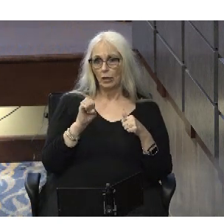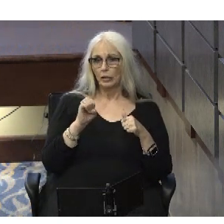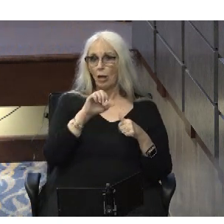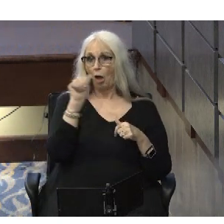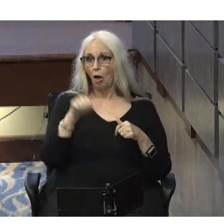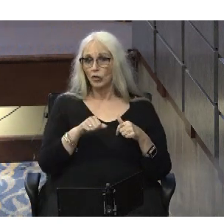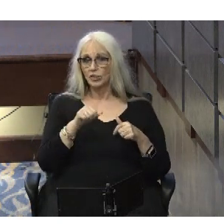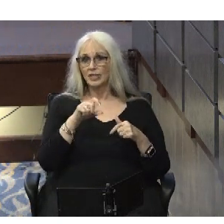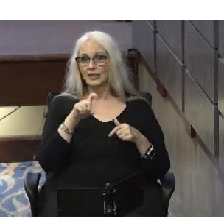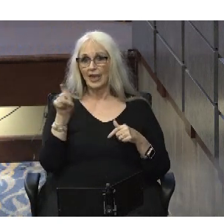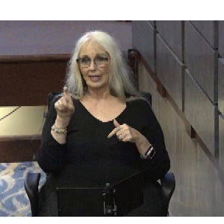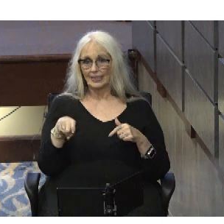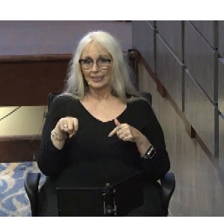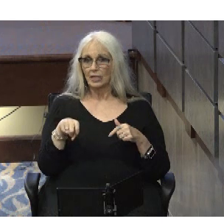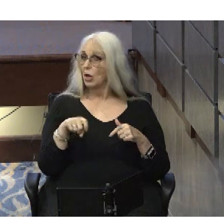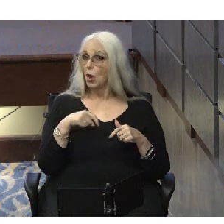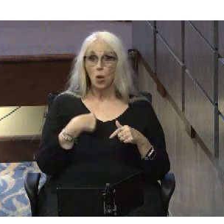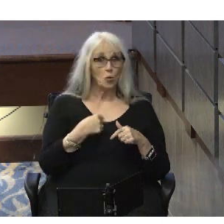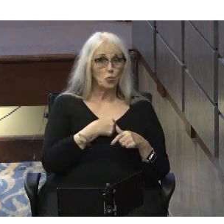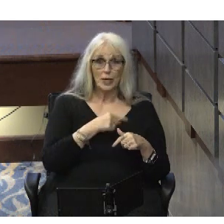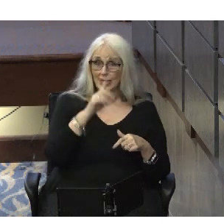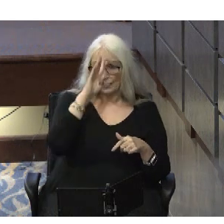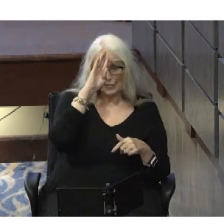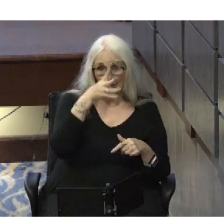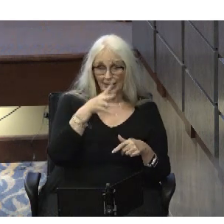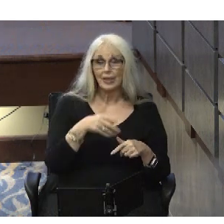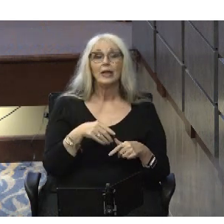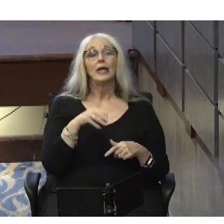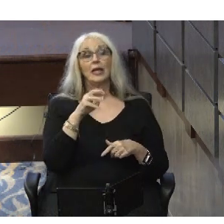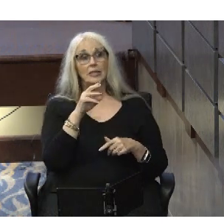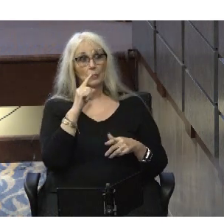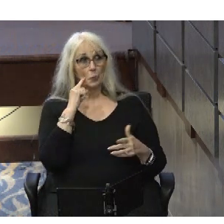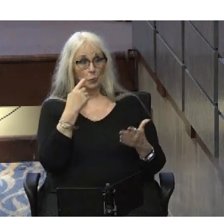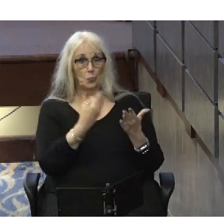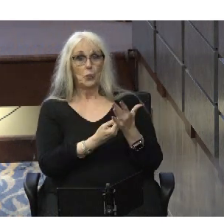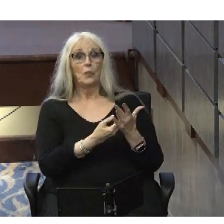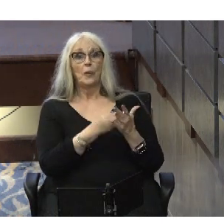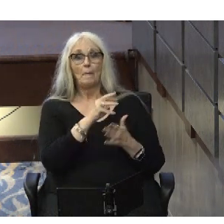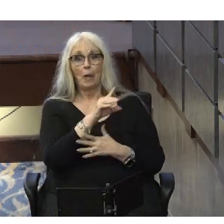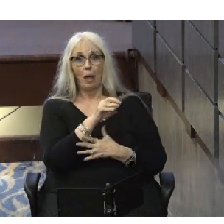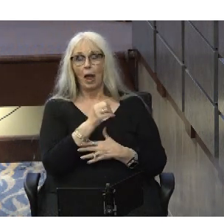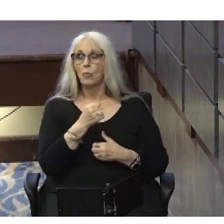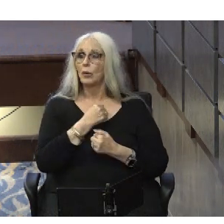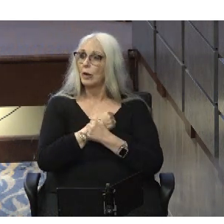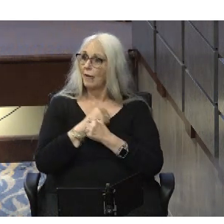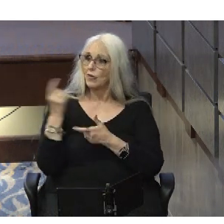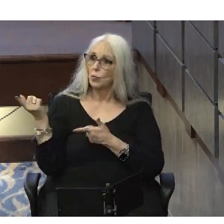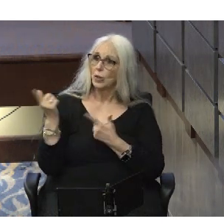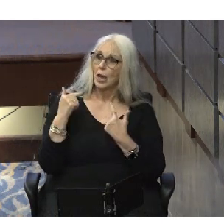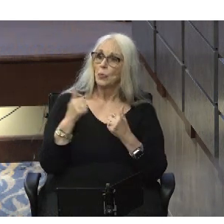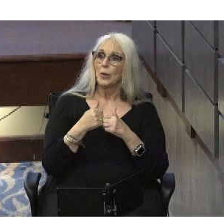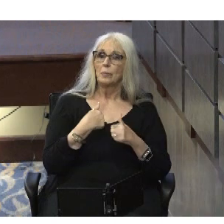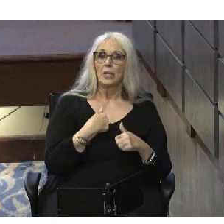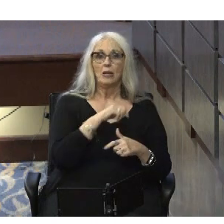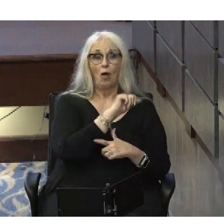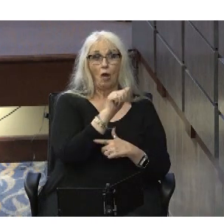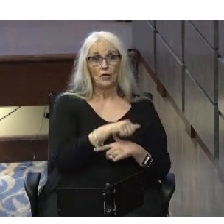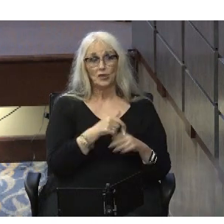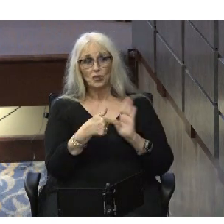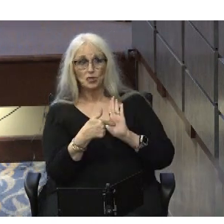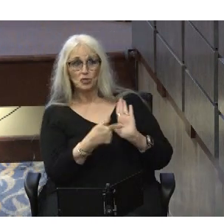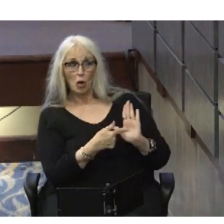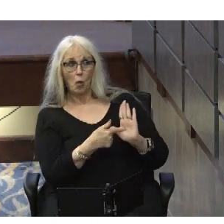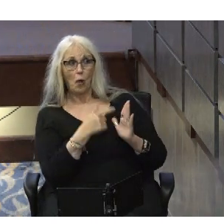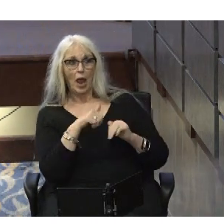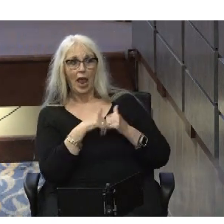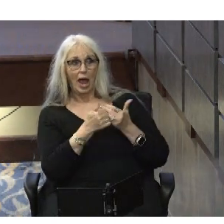Texas. We didn't make this up. It's a proven model, and while I'd love to take you all down to Austin, I hope I can, to show you firsthand what it looks